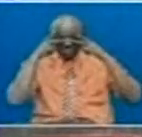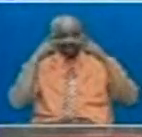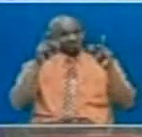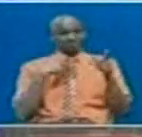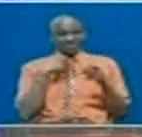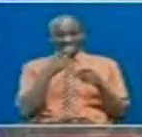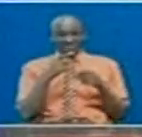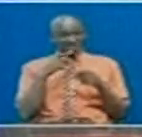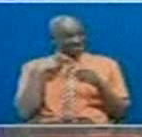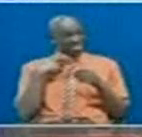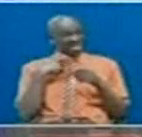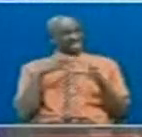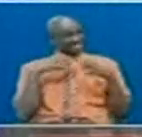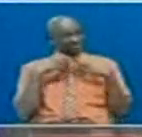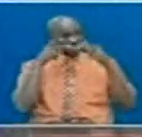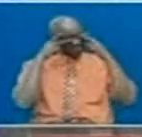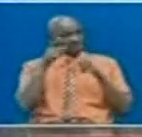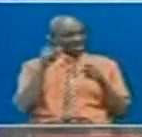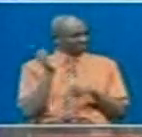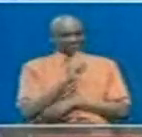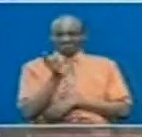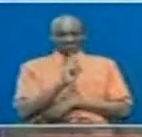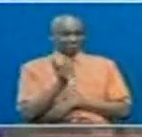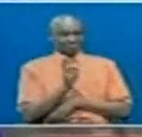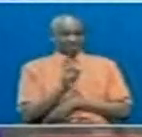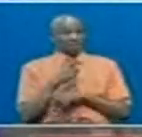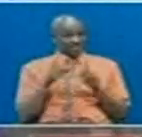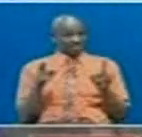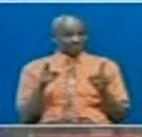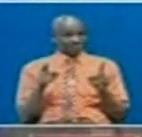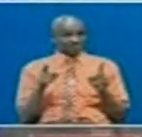I'm not persuaded myself, right? But